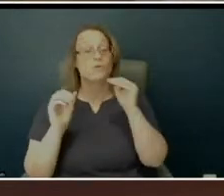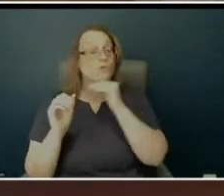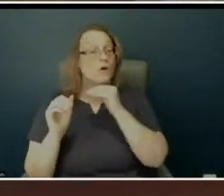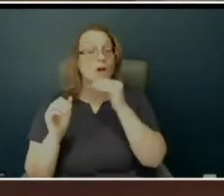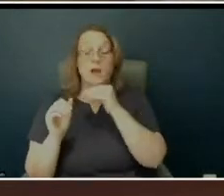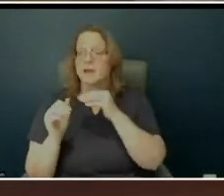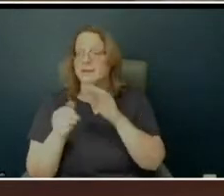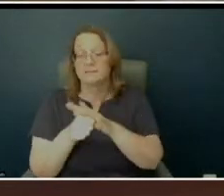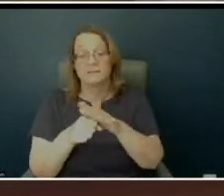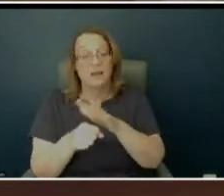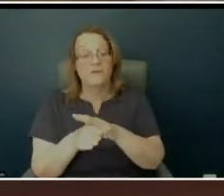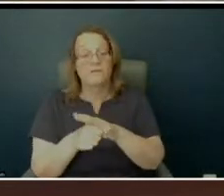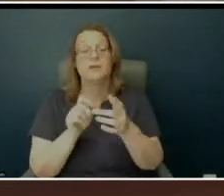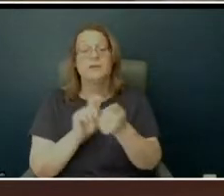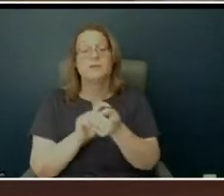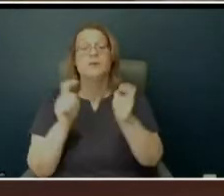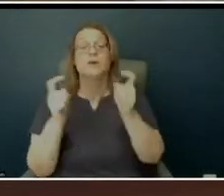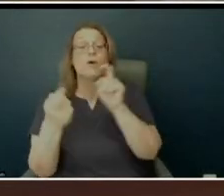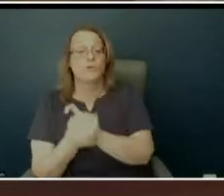of the 2020 election.